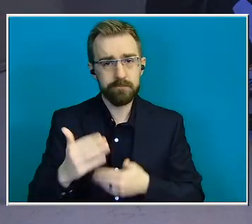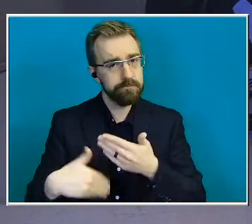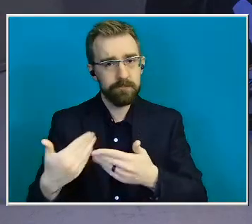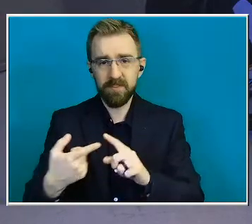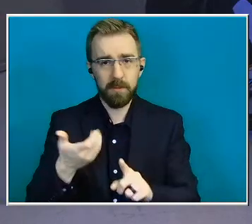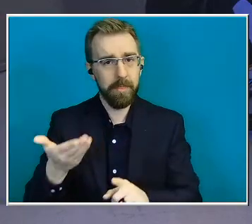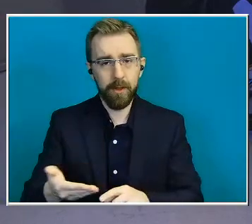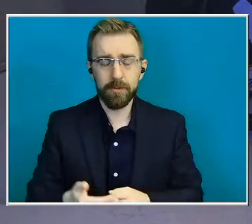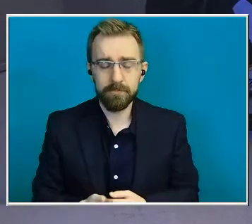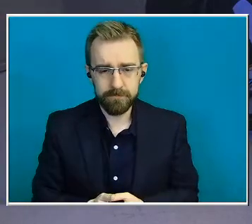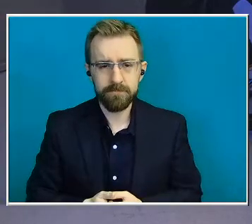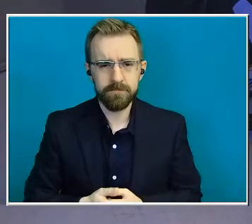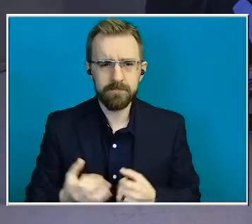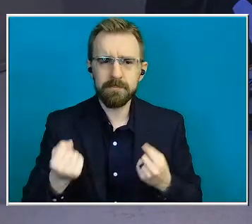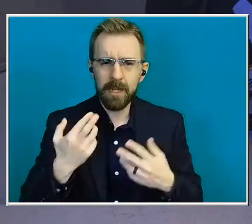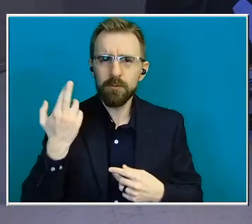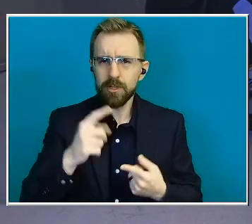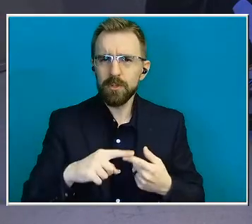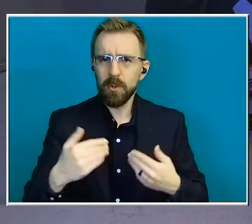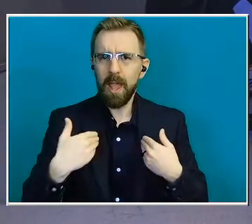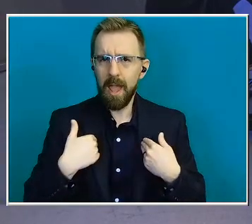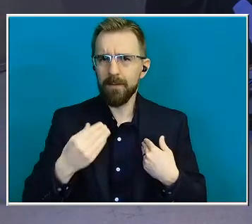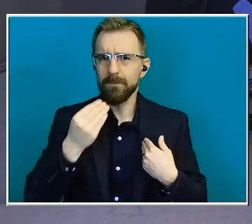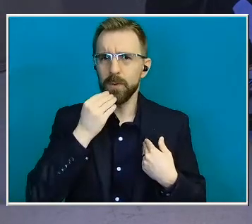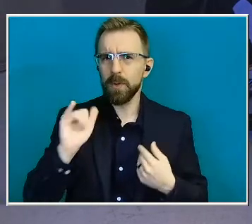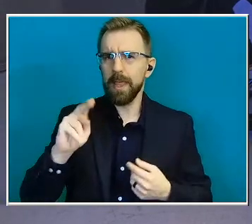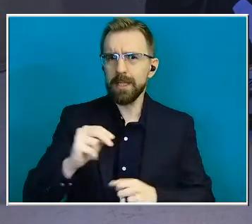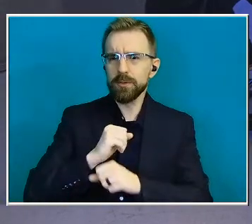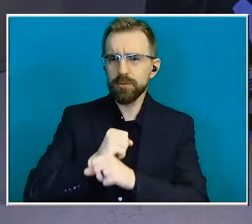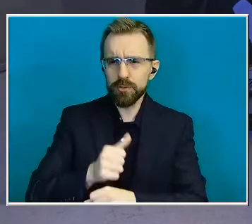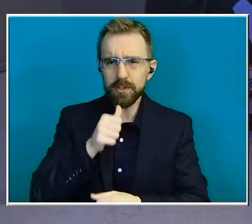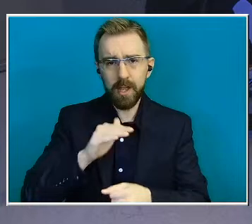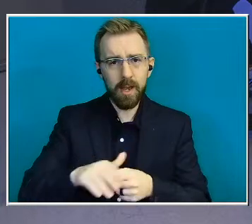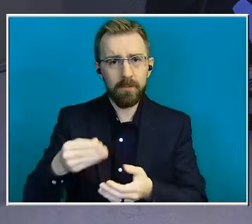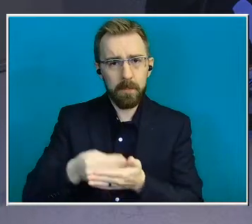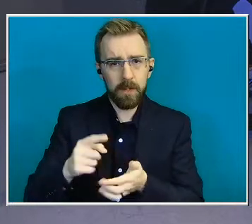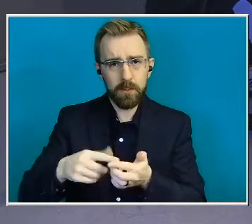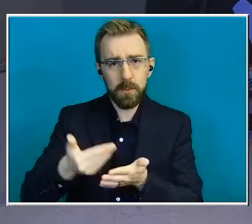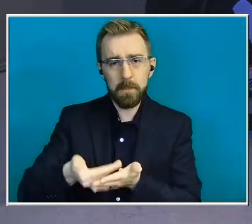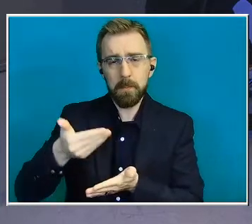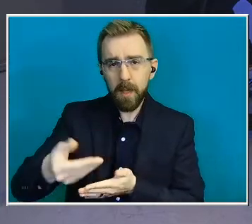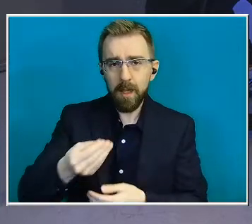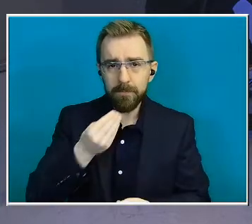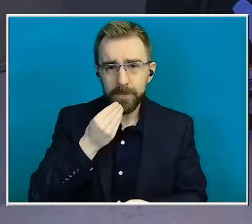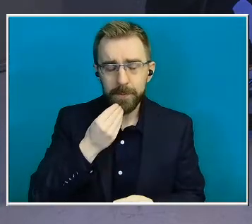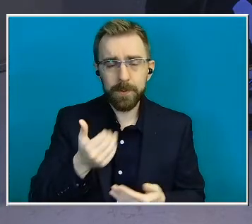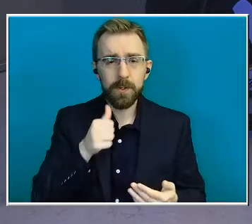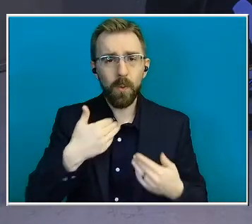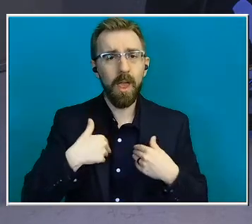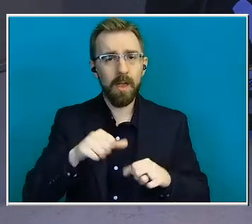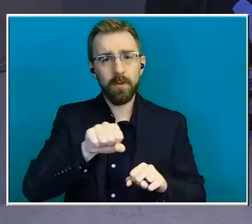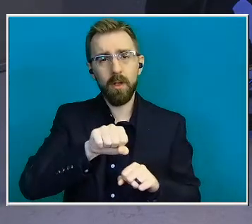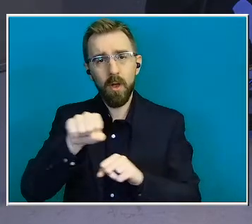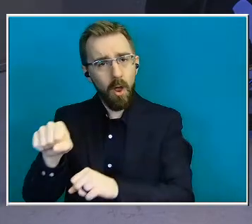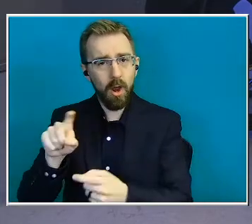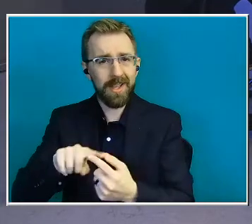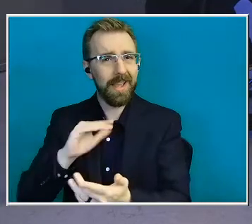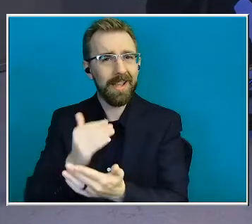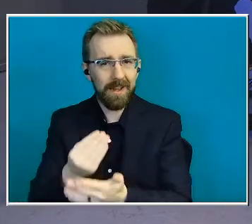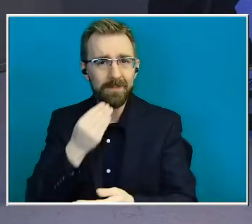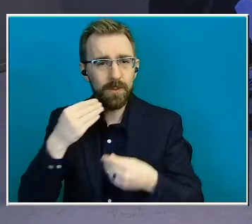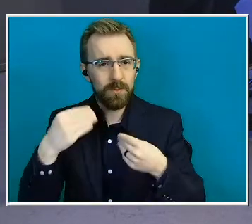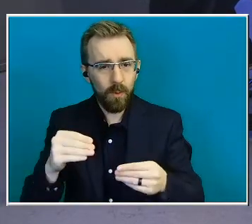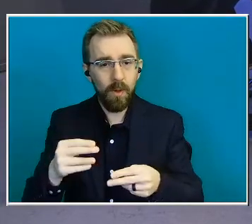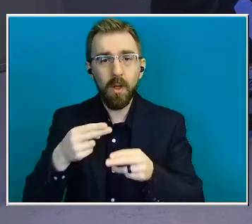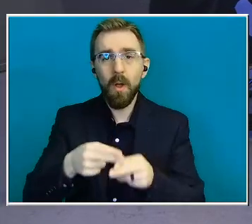lot of reasons to have food insecurity. You may not have enough money to buy food. You may not have an automobile to get to a grocery store. You may live in what's called a food desert where